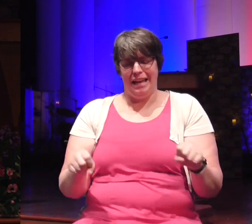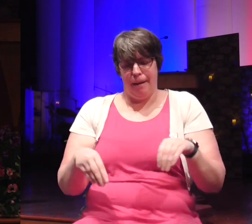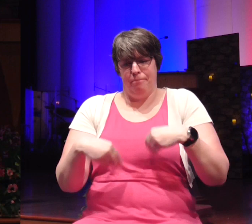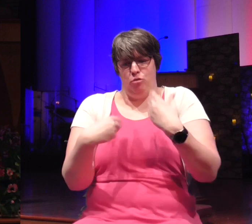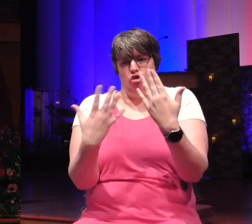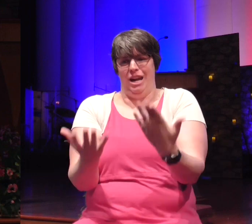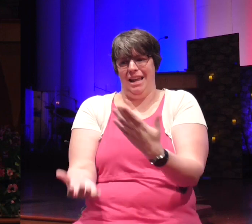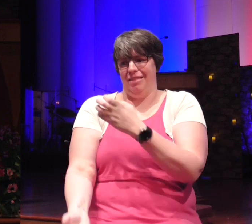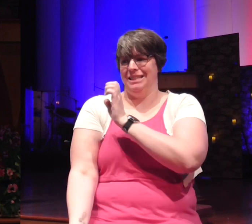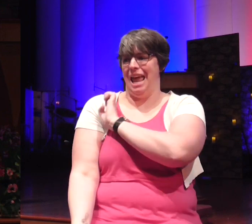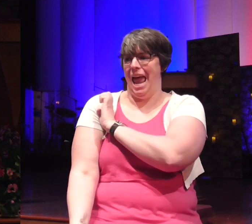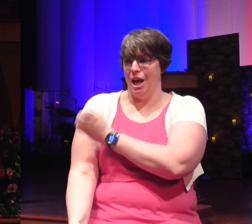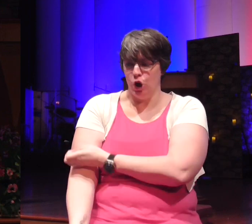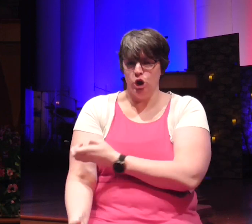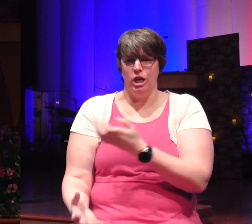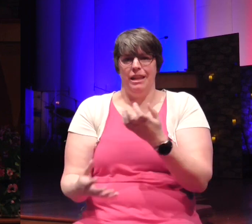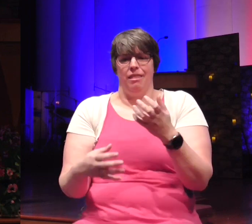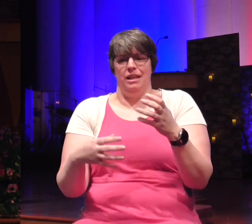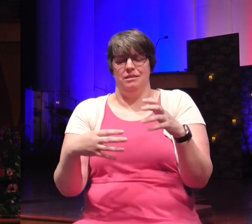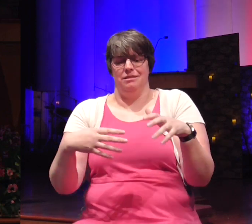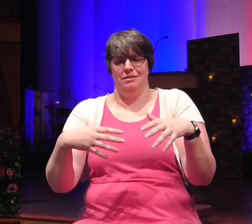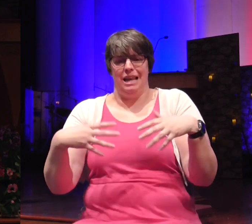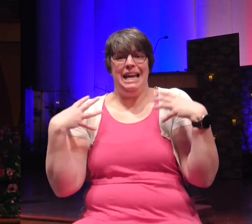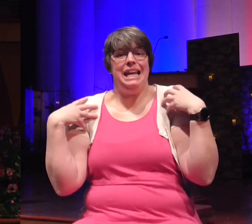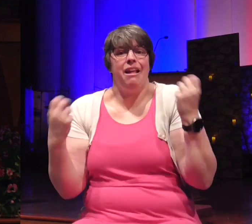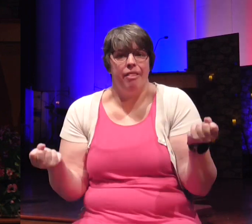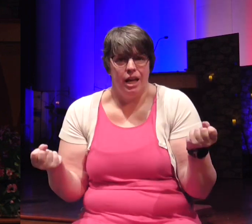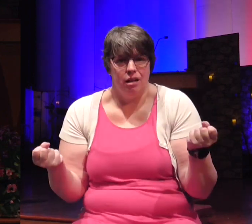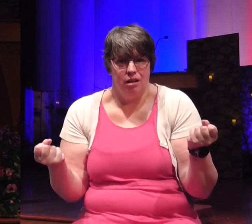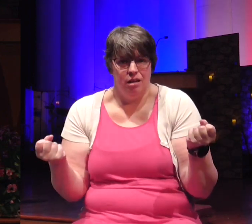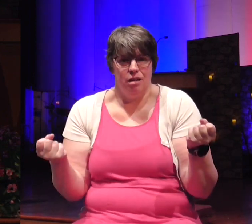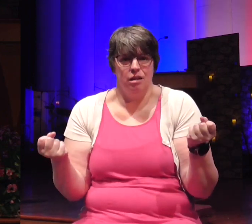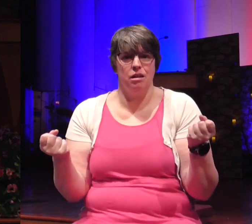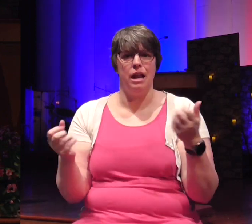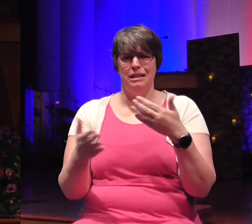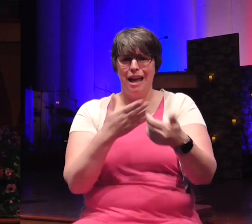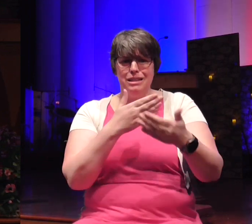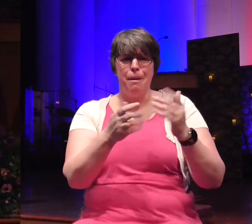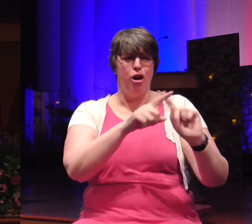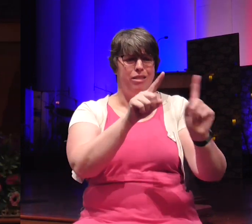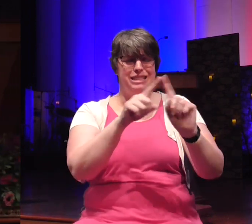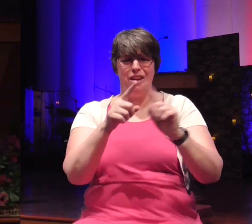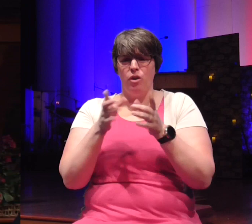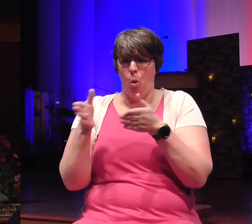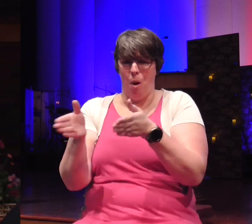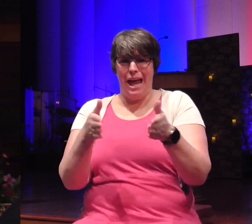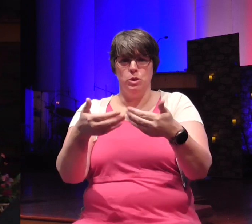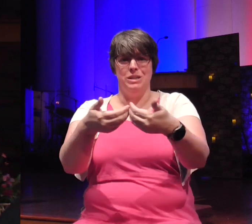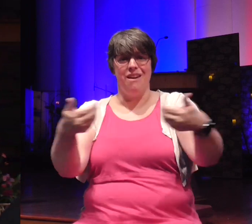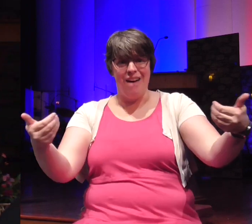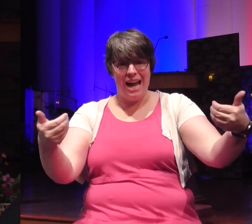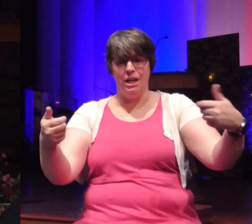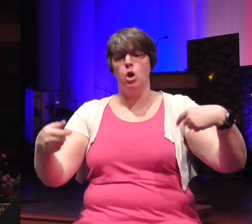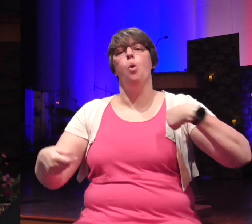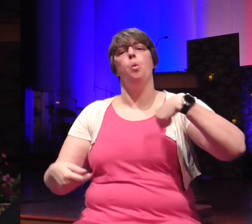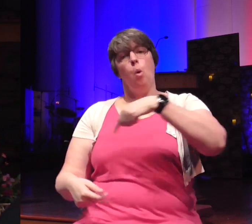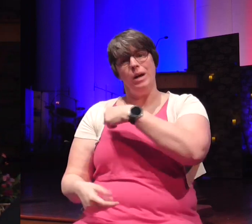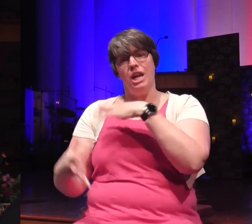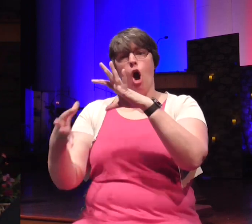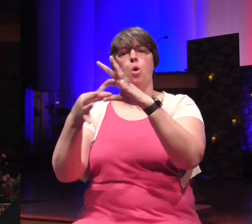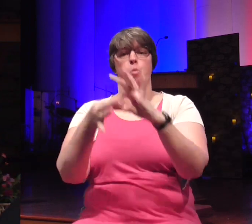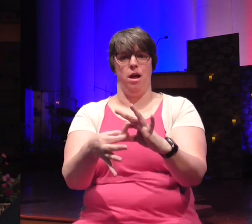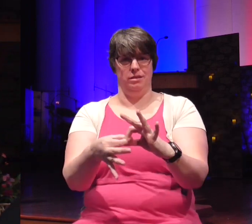heartivism is about oneness, the oneness of all beings, regardless of all the ways we divide. It's oneness.